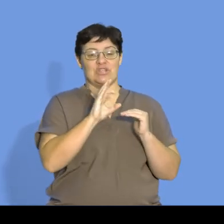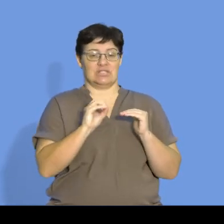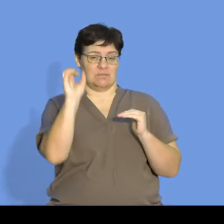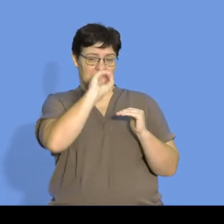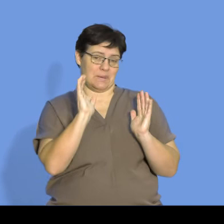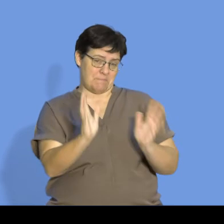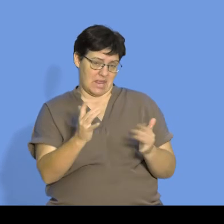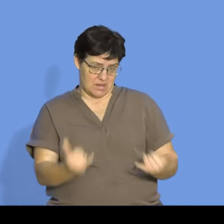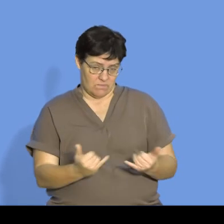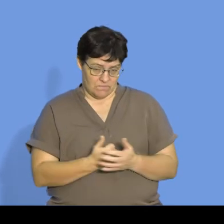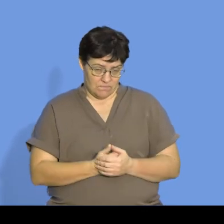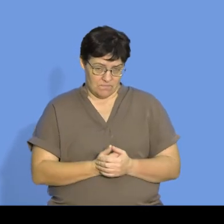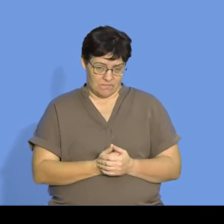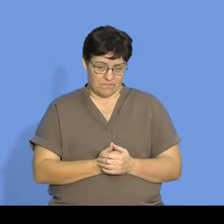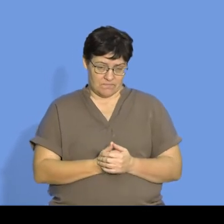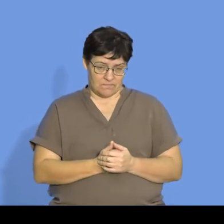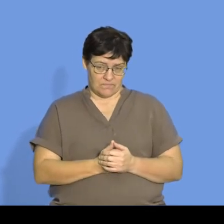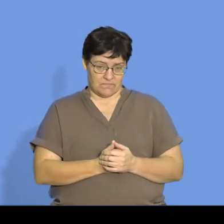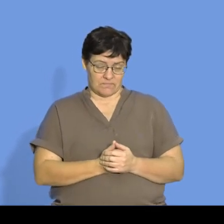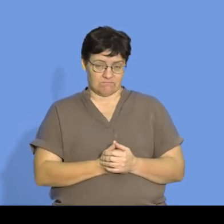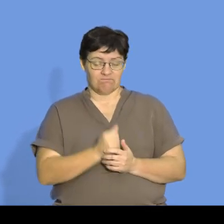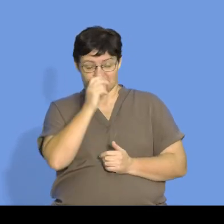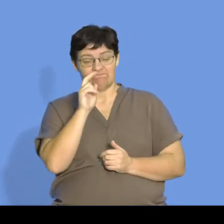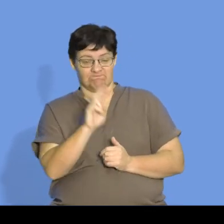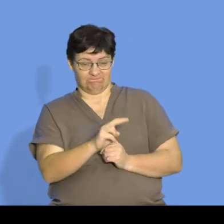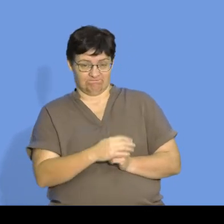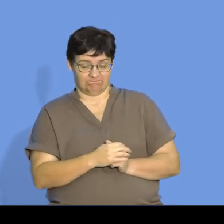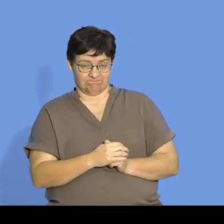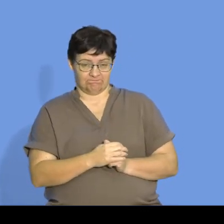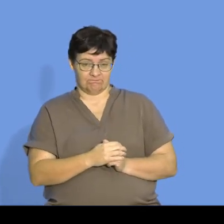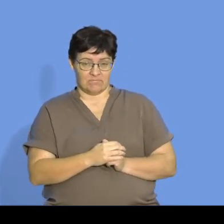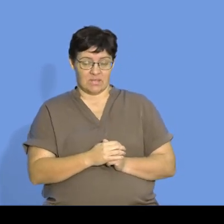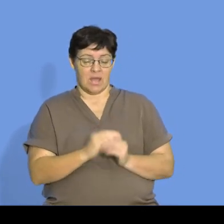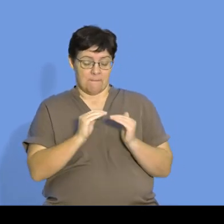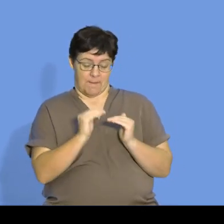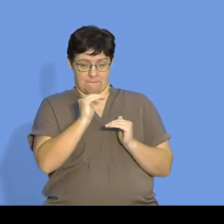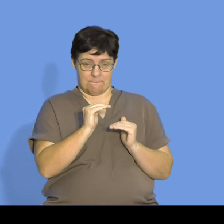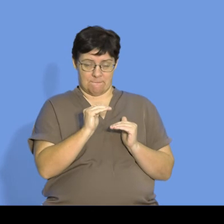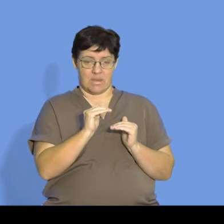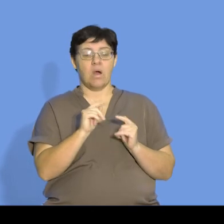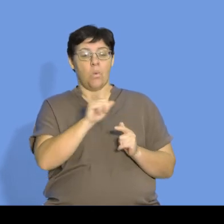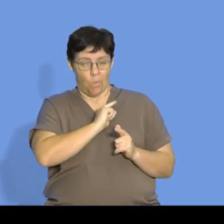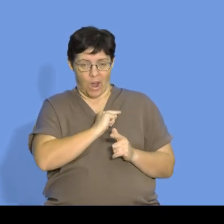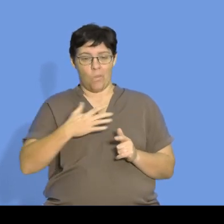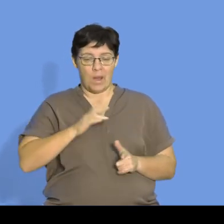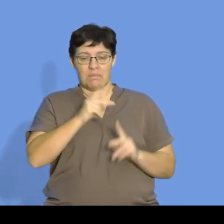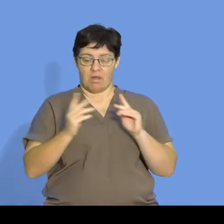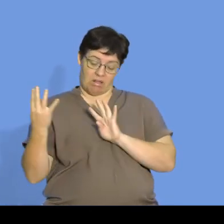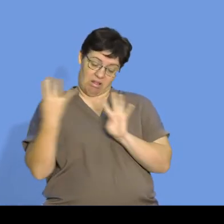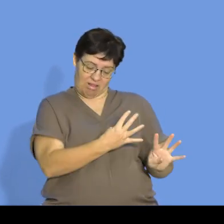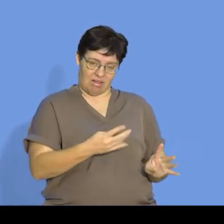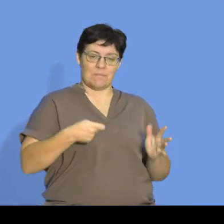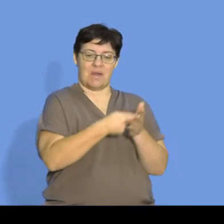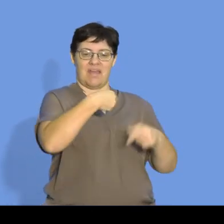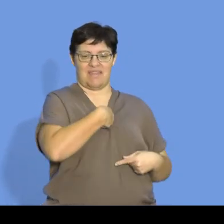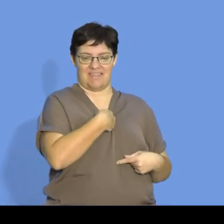your figures that are given to you. You can see that you reduced your markup to increase your